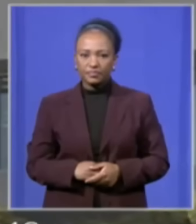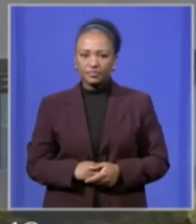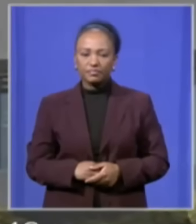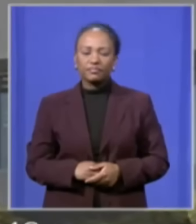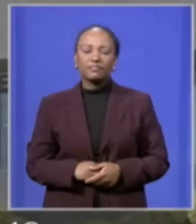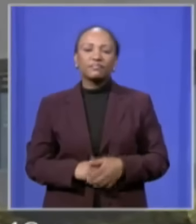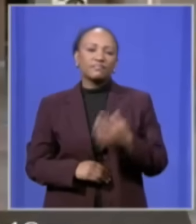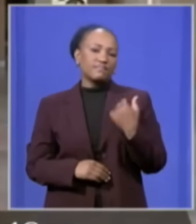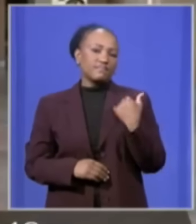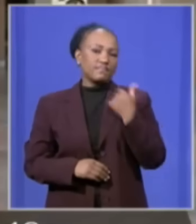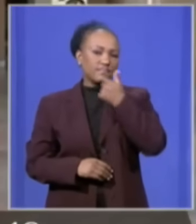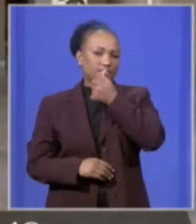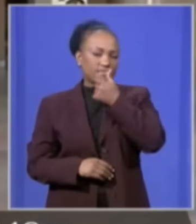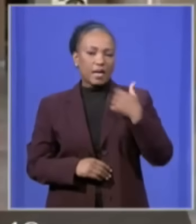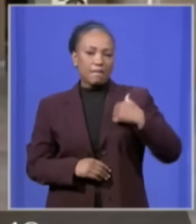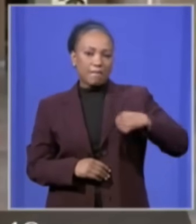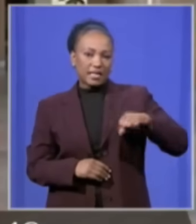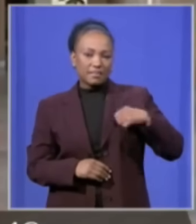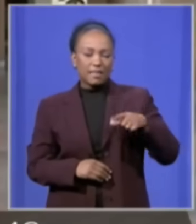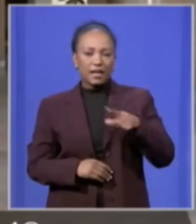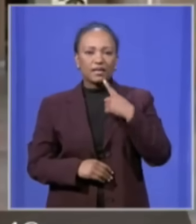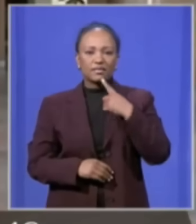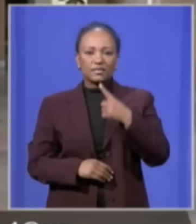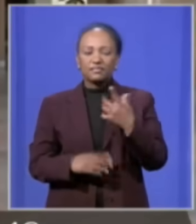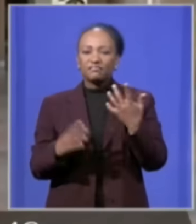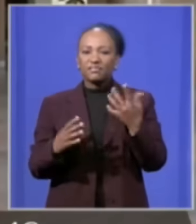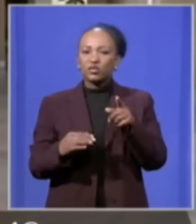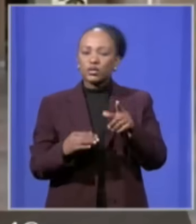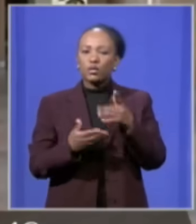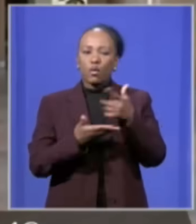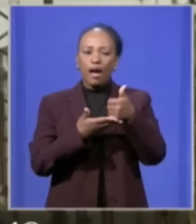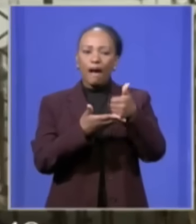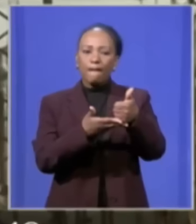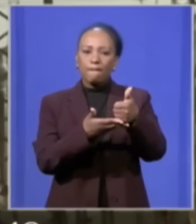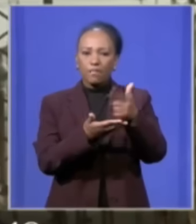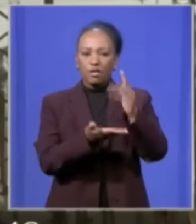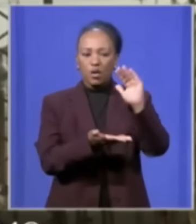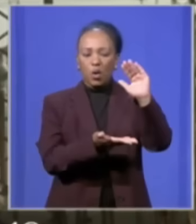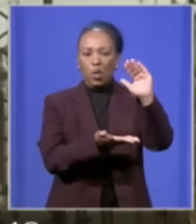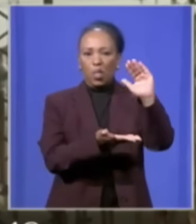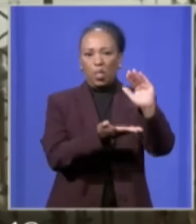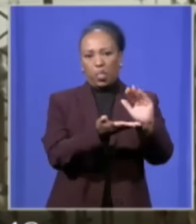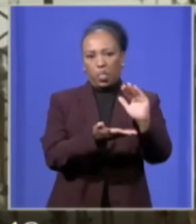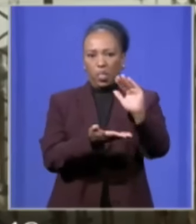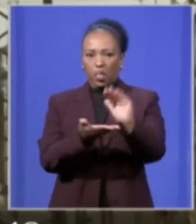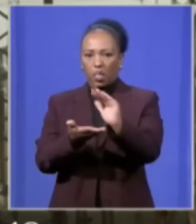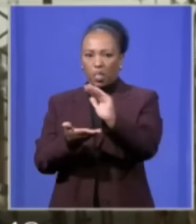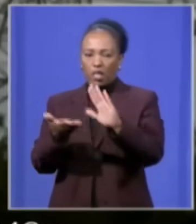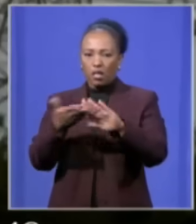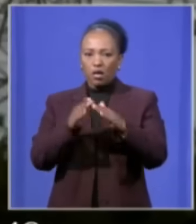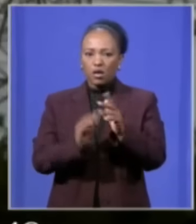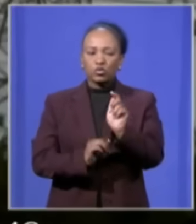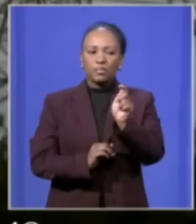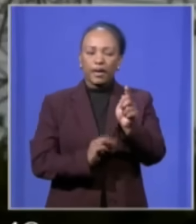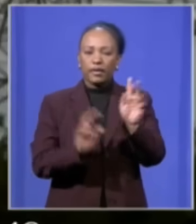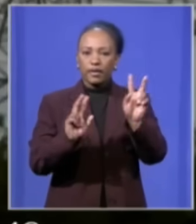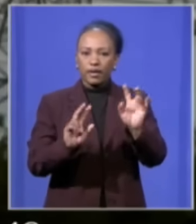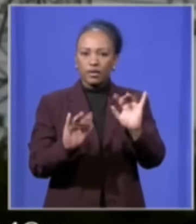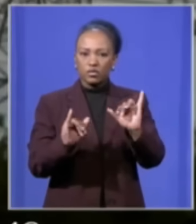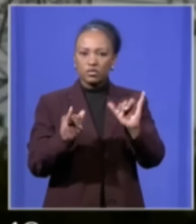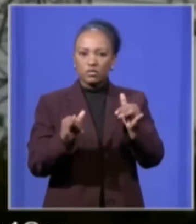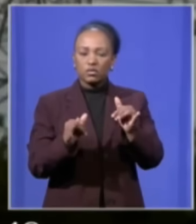Pijana mo ngwaga masepala o ile wa tsebagatša lenaneo le la kimollo ya mašeleng go baagi bjalo ka maikemišetšo a go lefela Eskom mafelelong